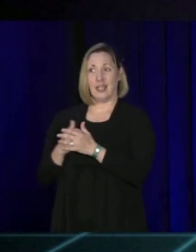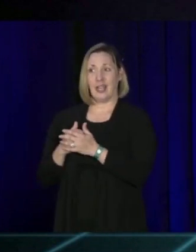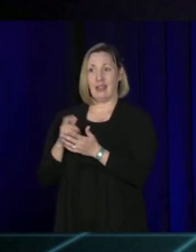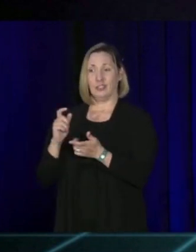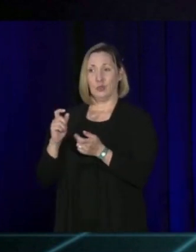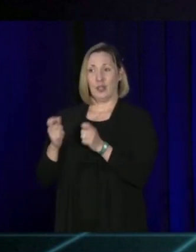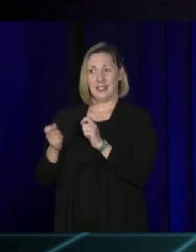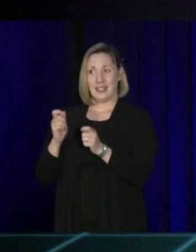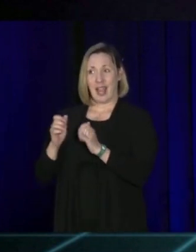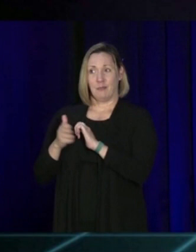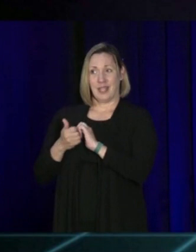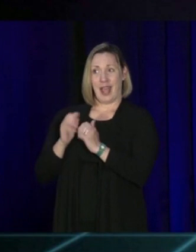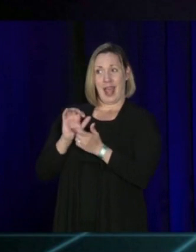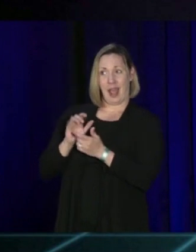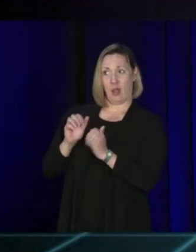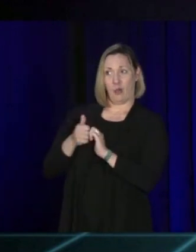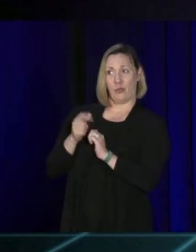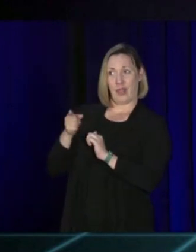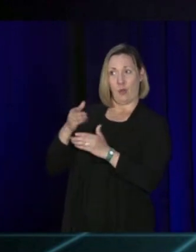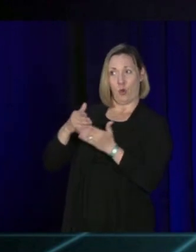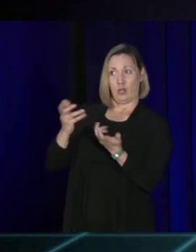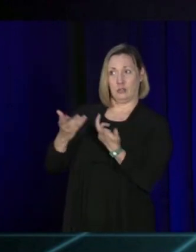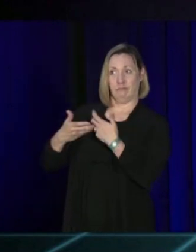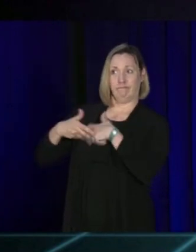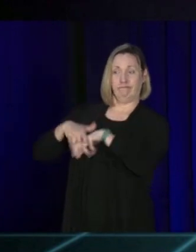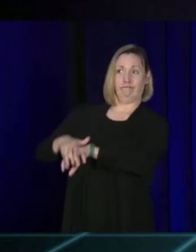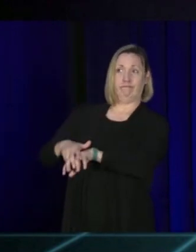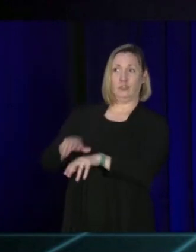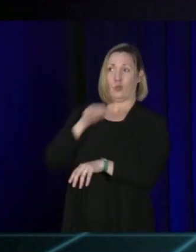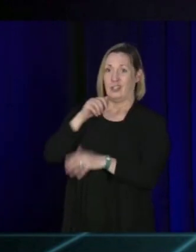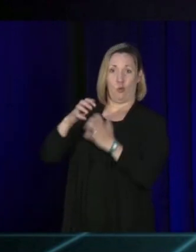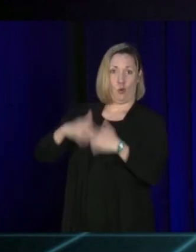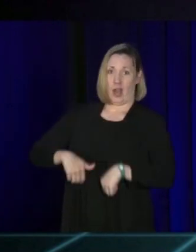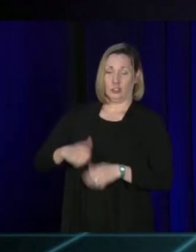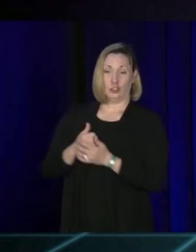server components work so that they wouldn't crash.